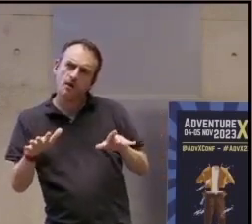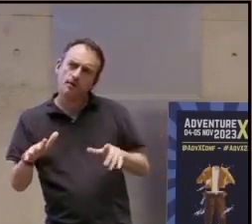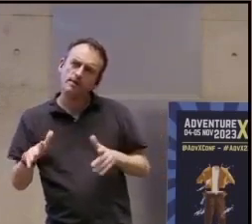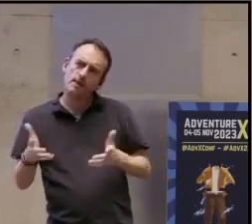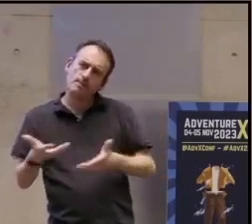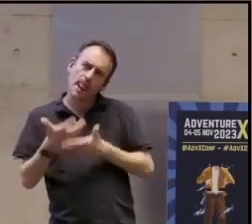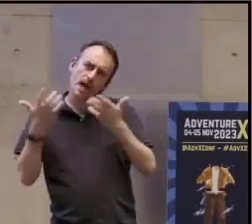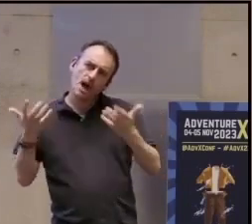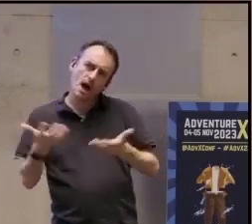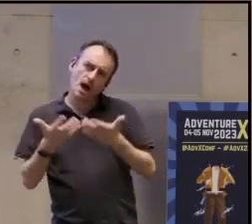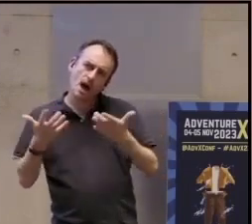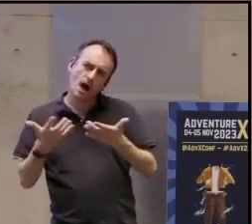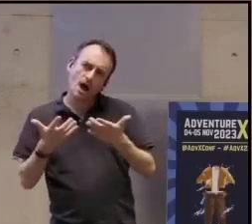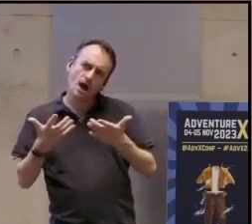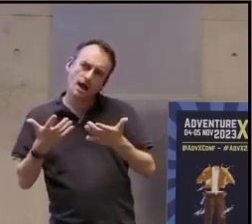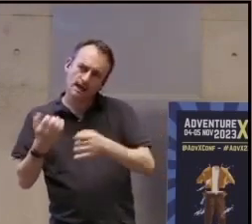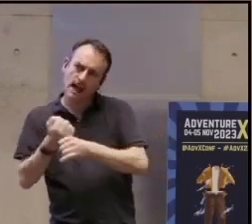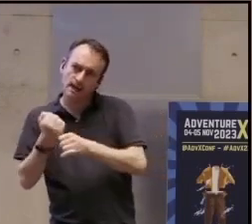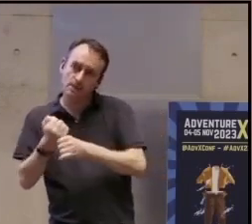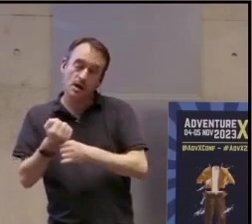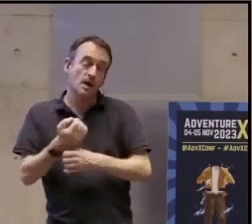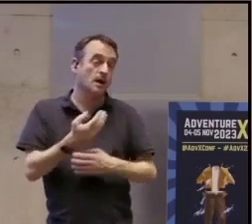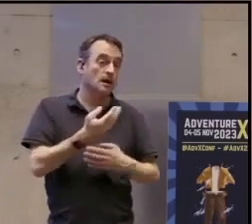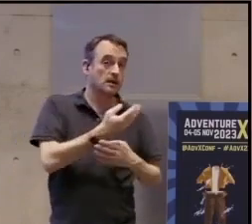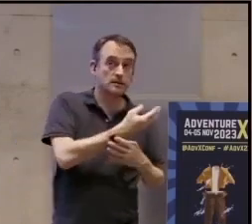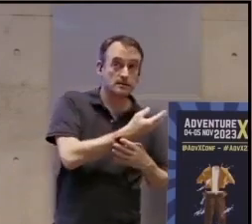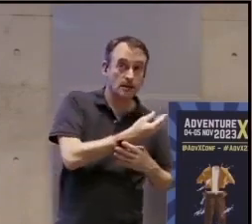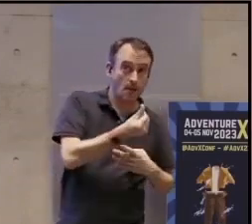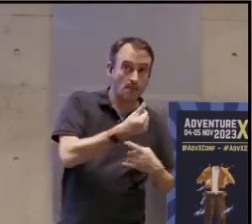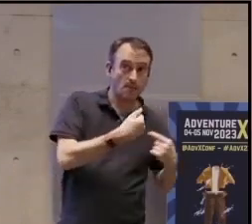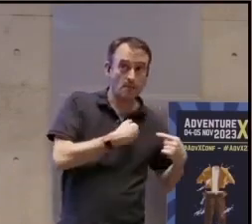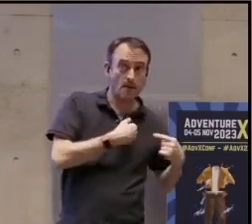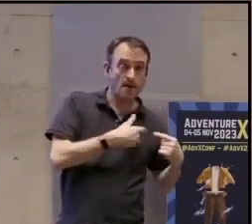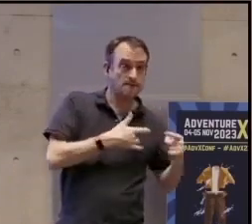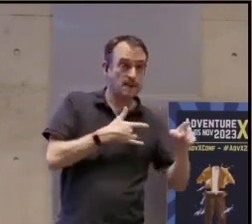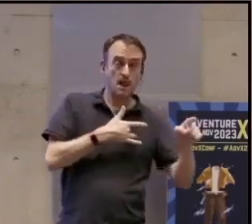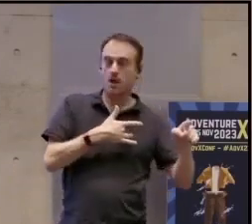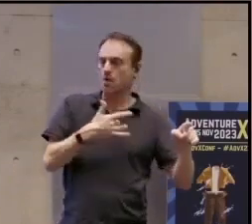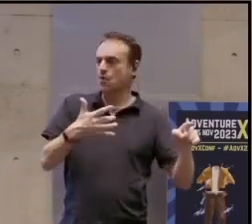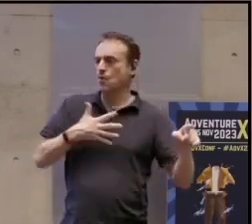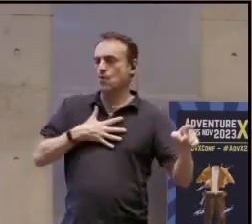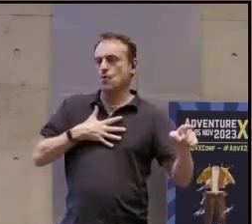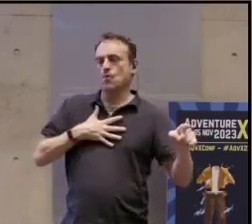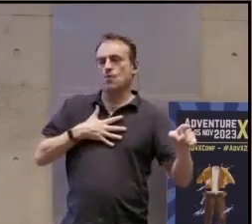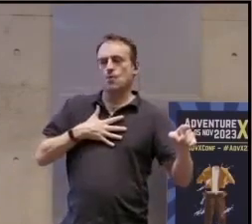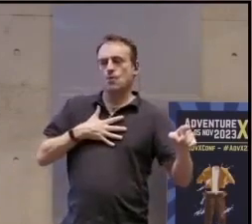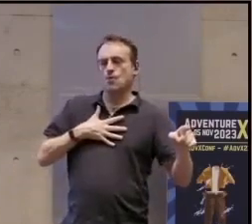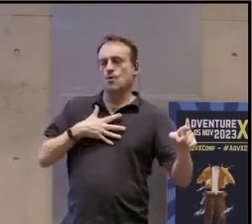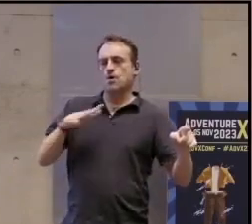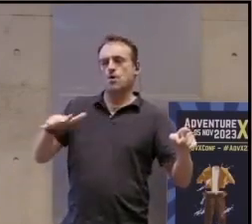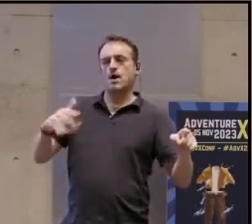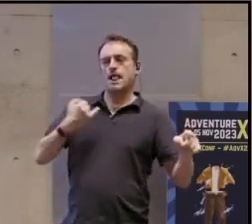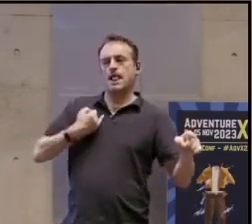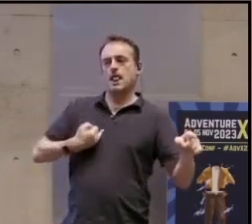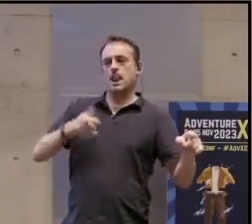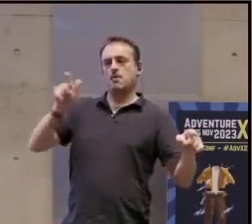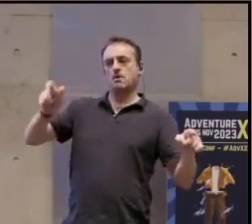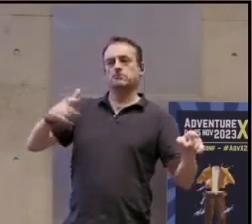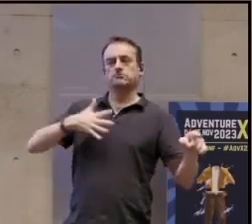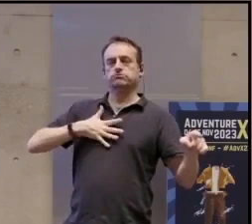going to be like. Sometimes they will think that's going to feel too raw for me to play, so I'm not going to give it a try.